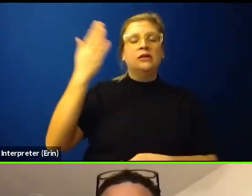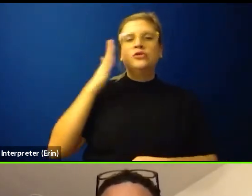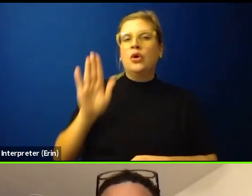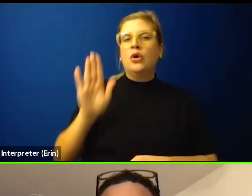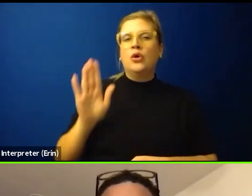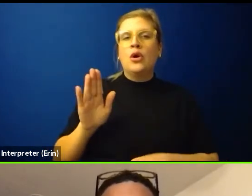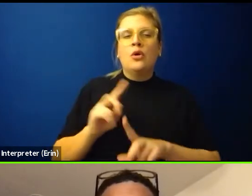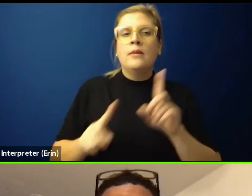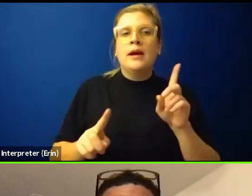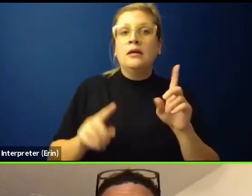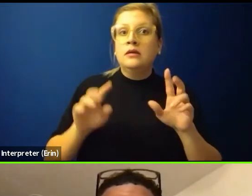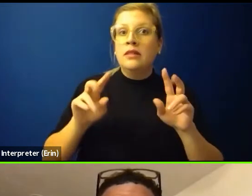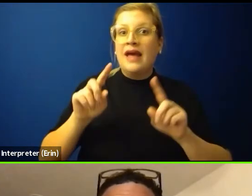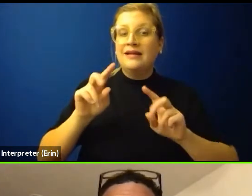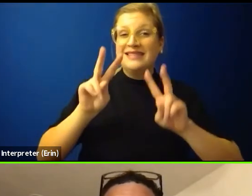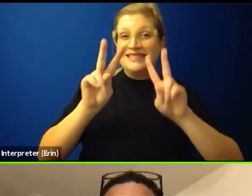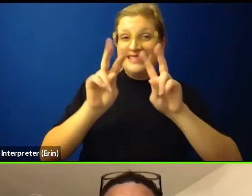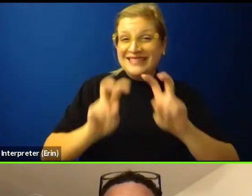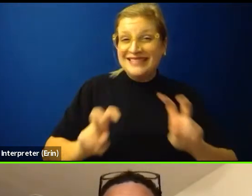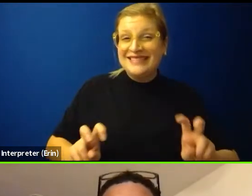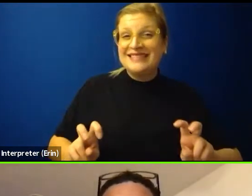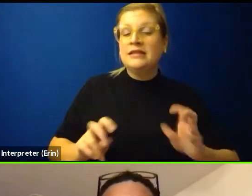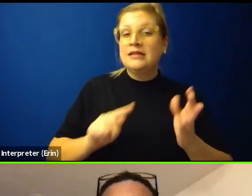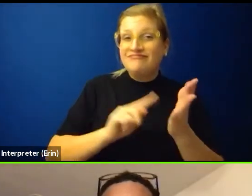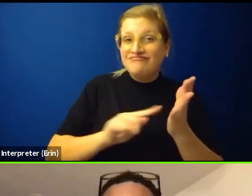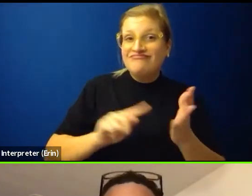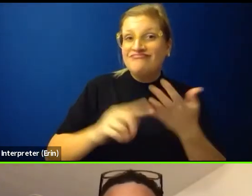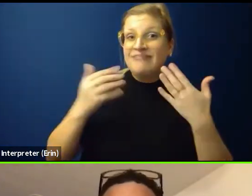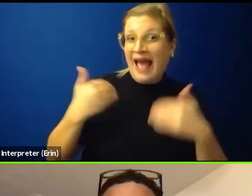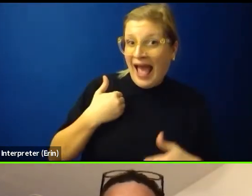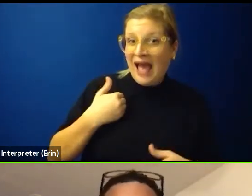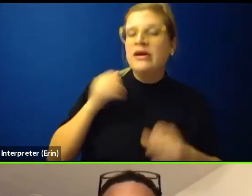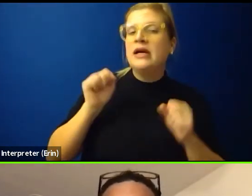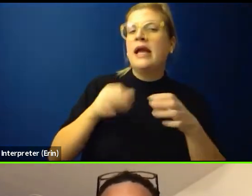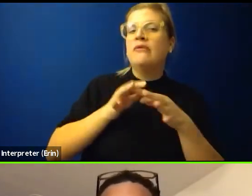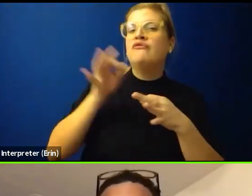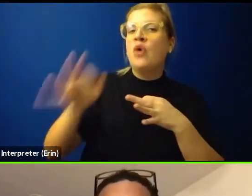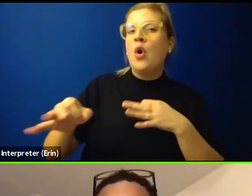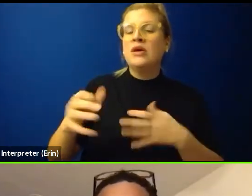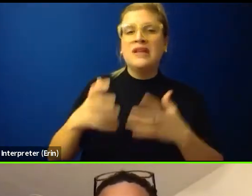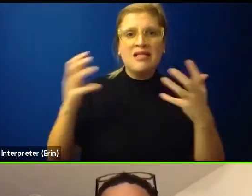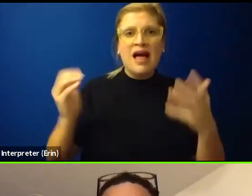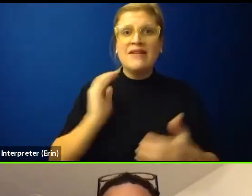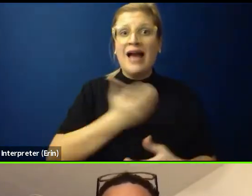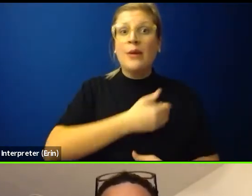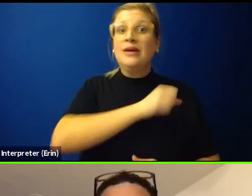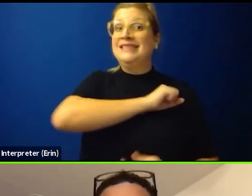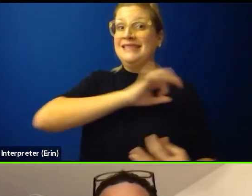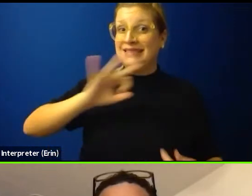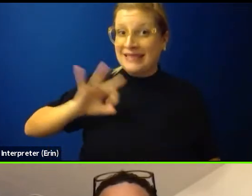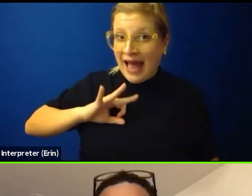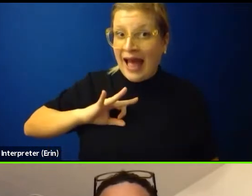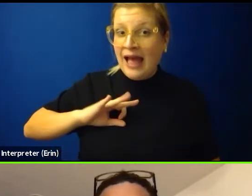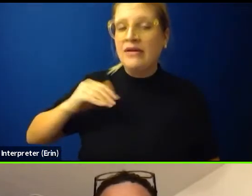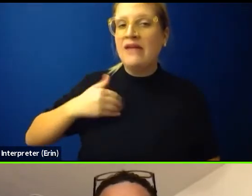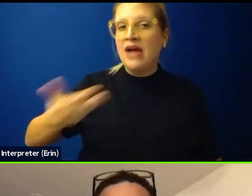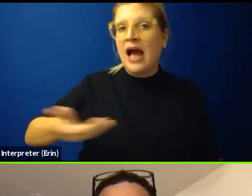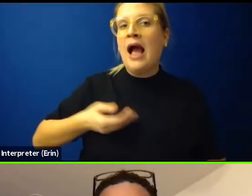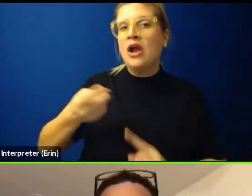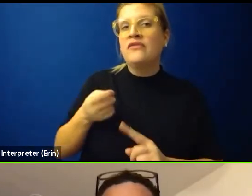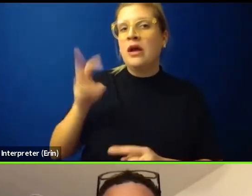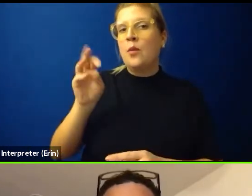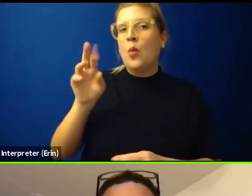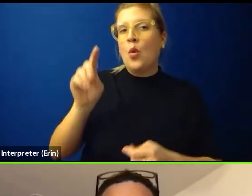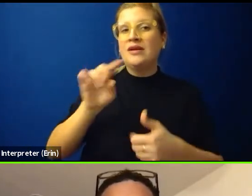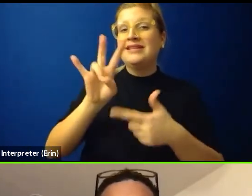did that analysis recently, so I can forward that to you. But a lot of our staff have actually been hired from Ward 7 and 8. I